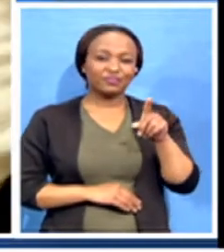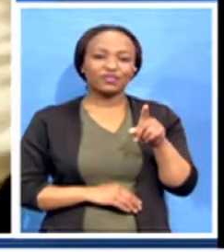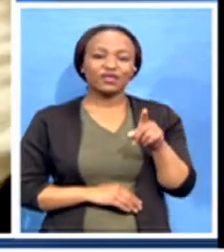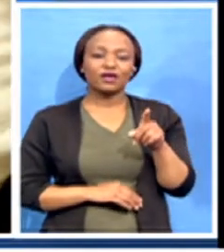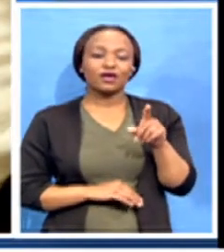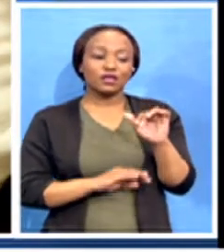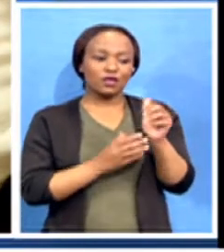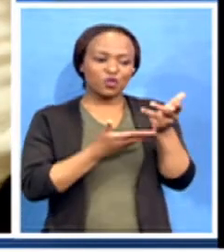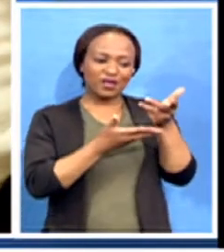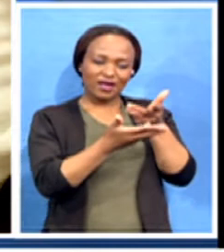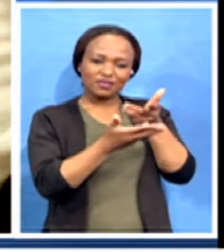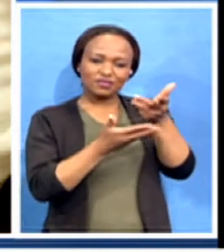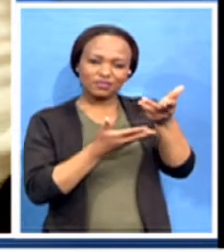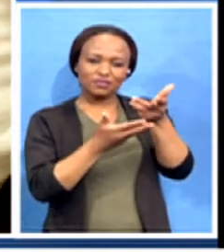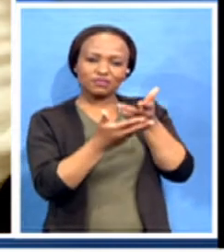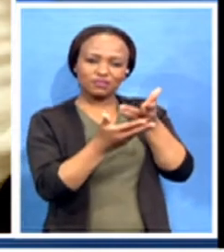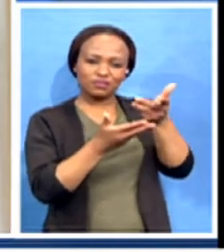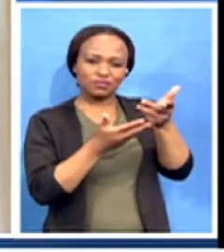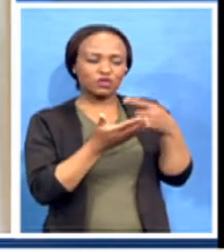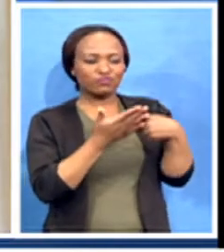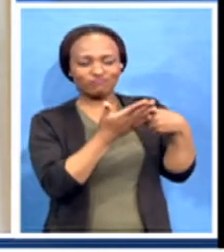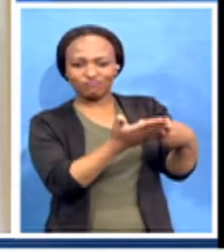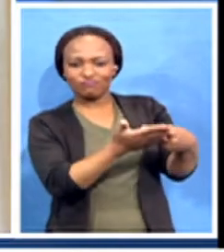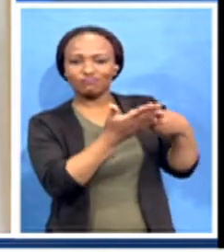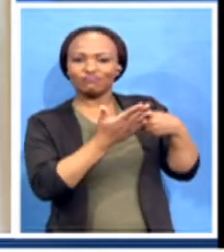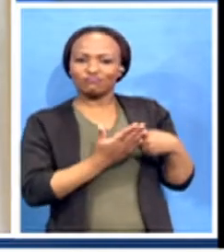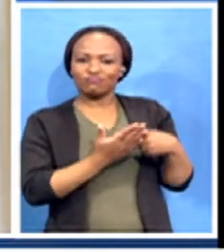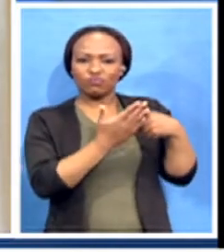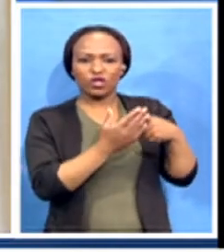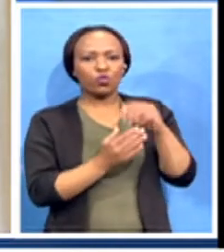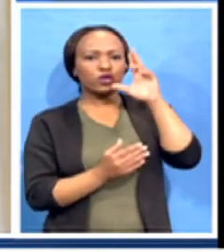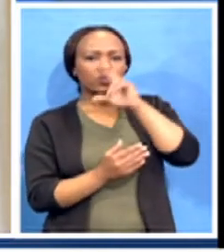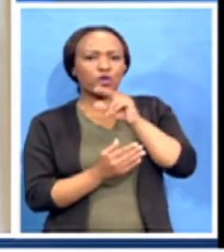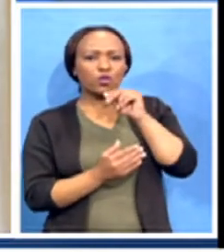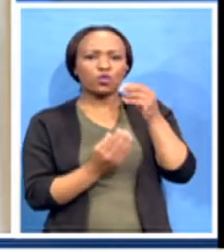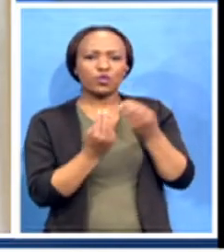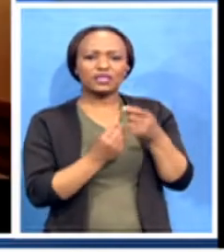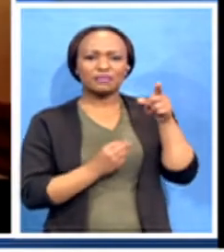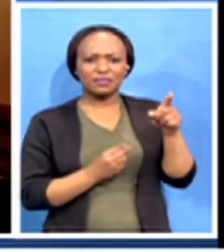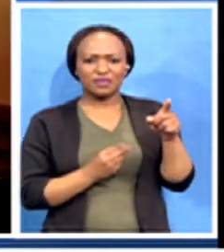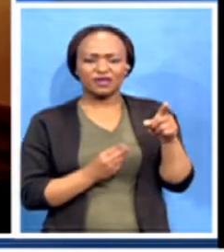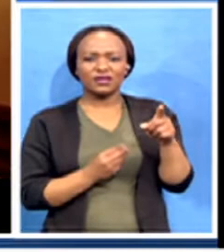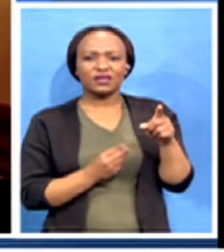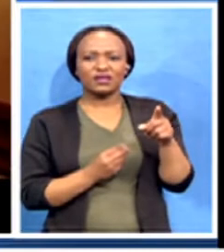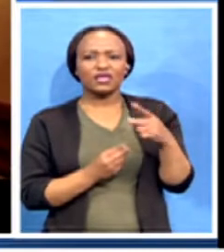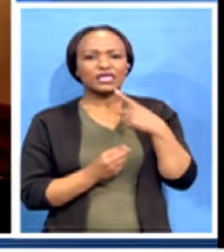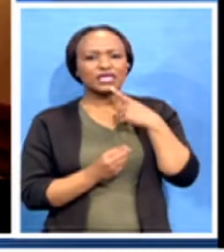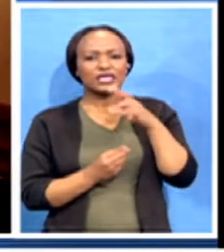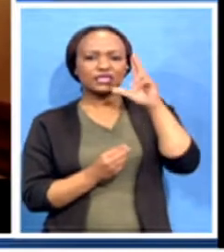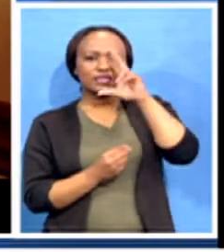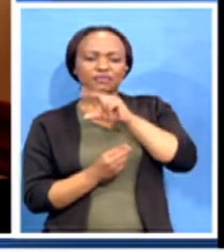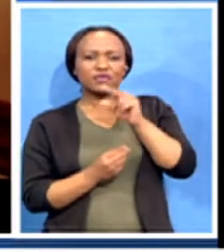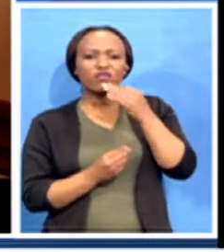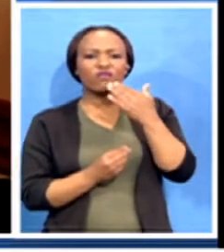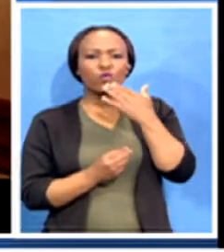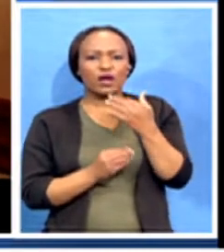when you engage in a conversation with Bizos, you are not engaging with him that he is speaking to you about